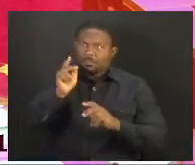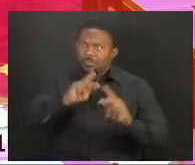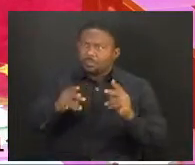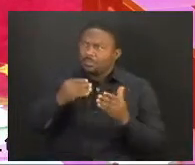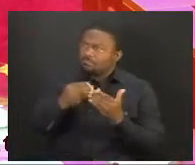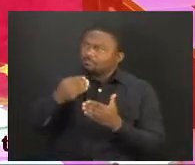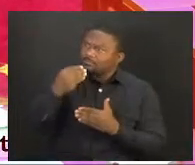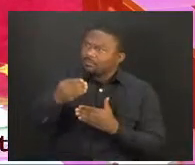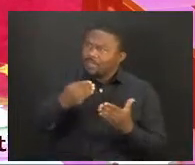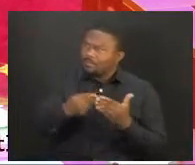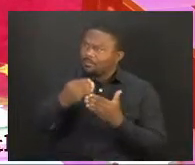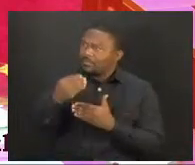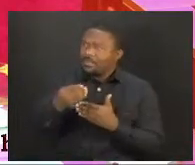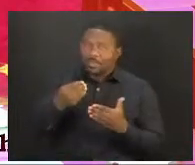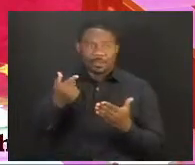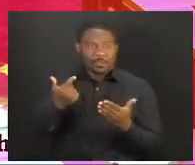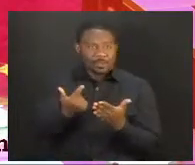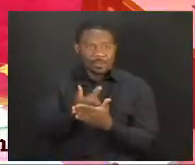Ghana goods.